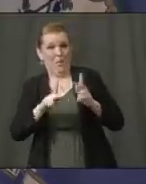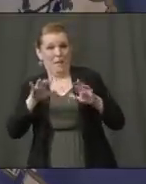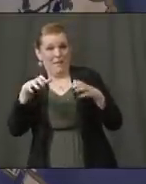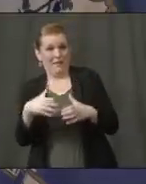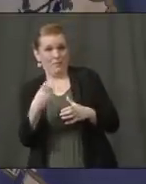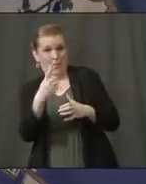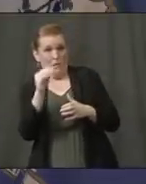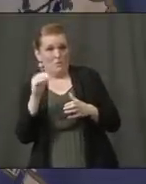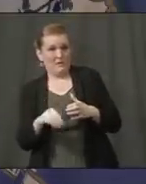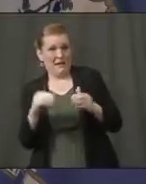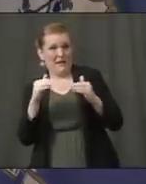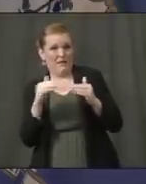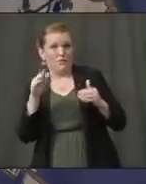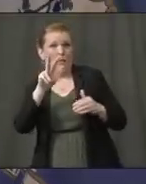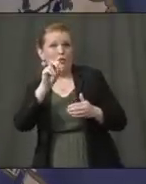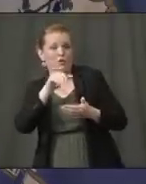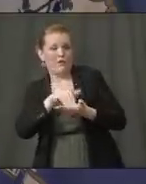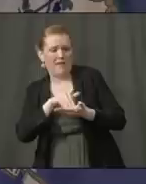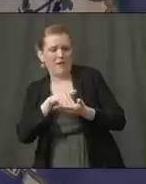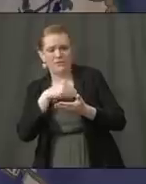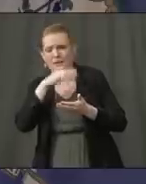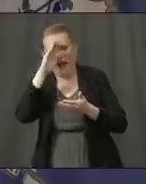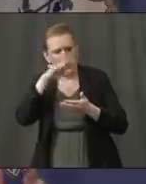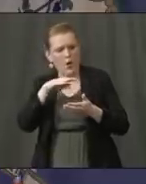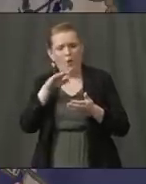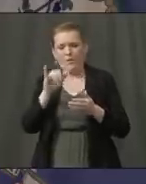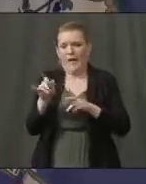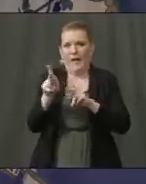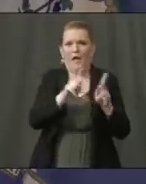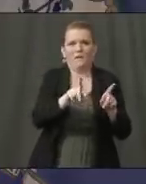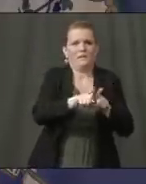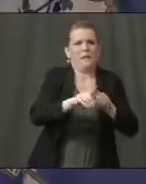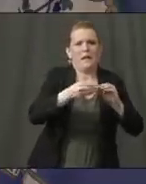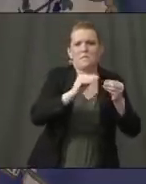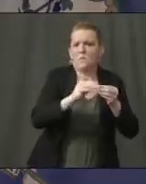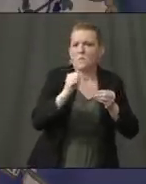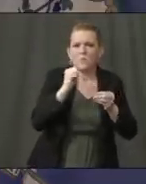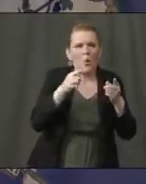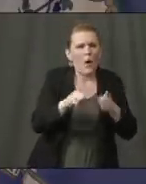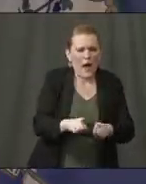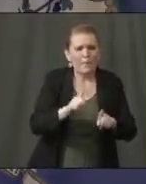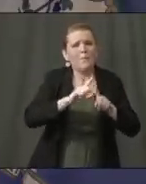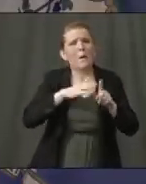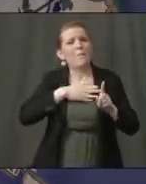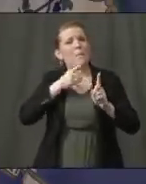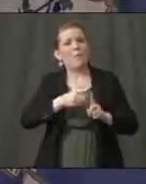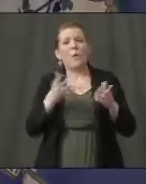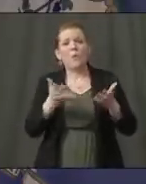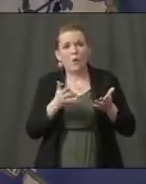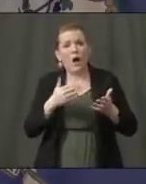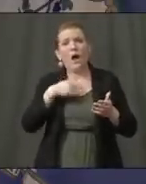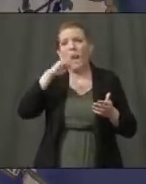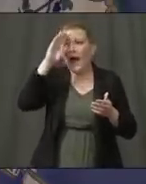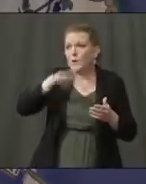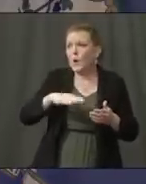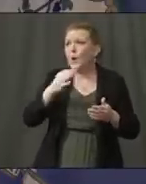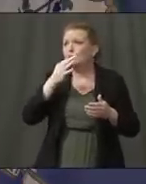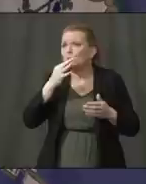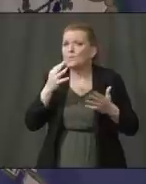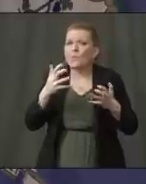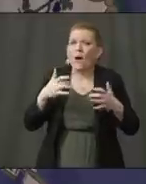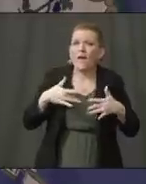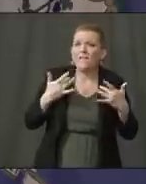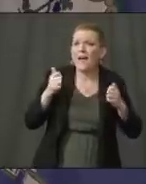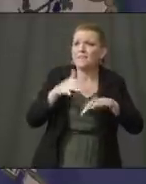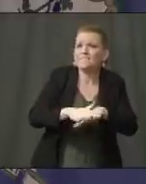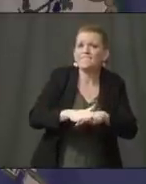not going to let that happen. But I know the temptation for the next Babe Ruth, the next fun thing that's coming on, the next sunny day, everybody's going to want to get out and